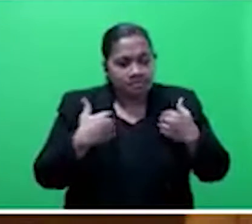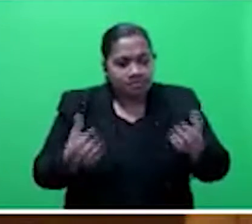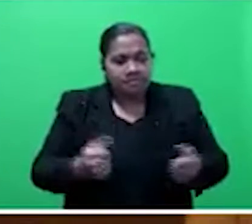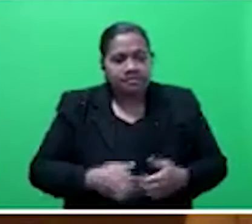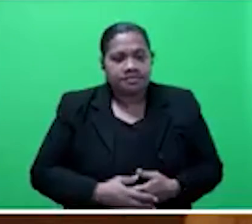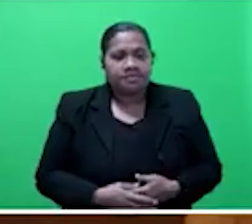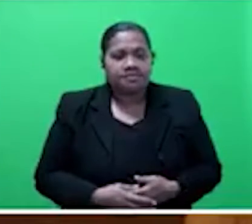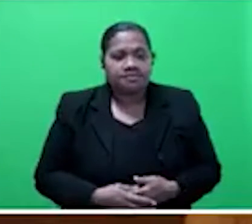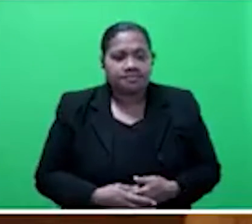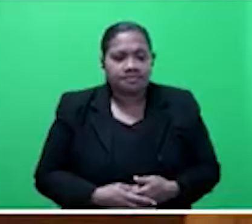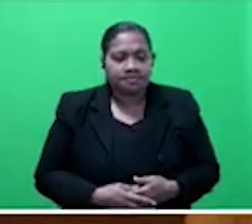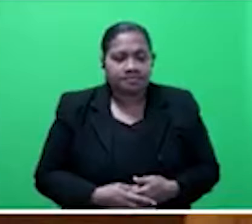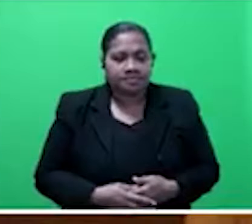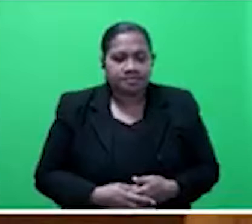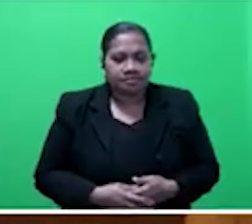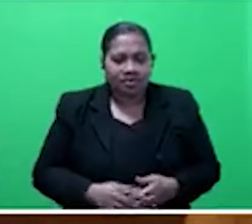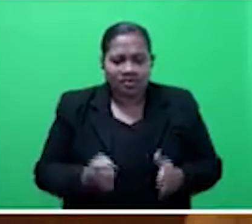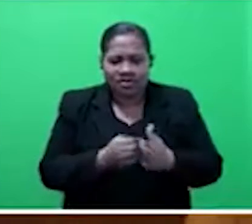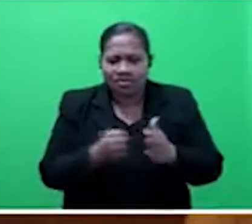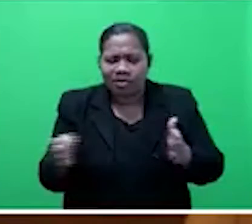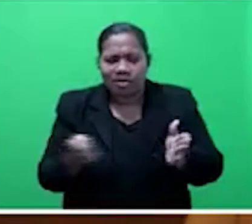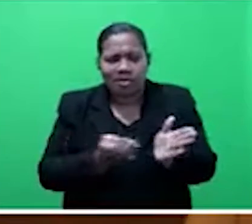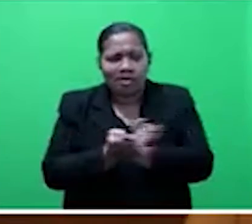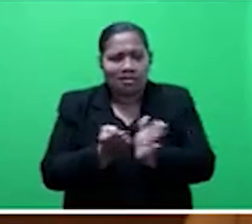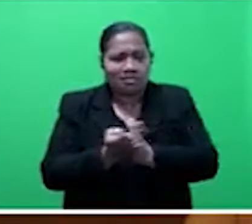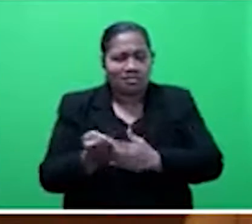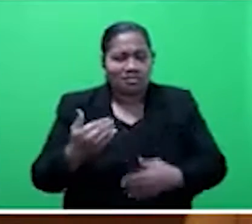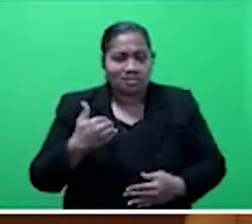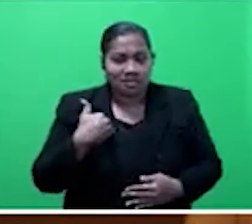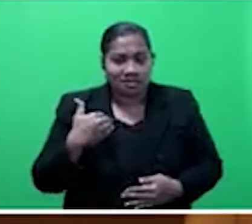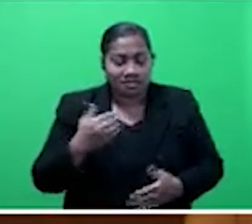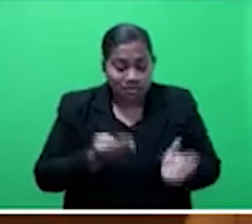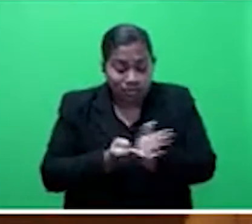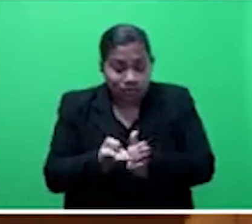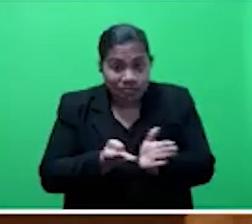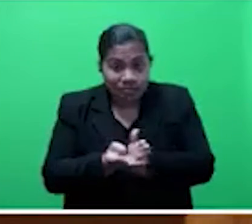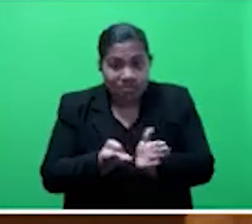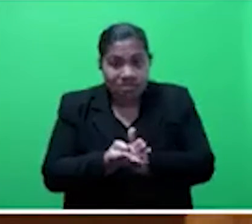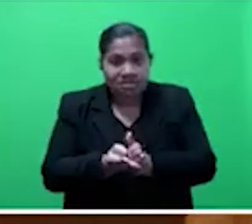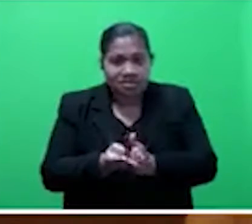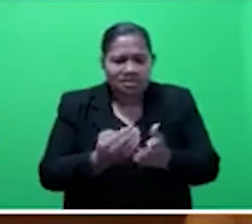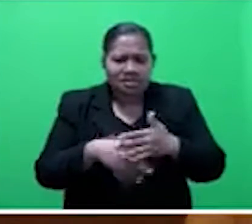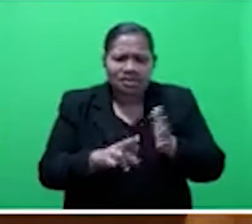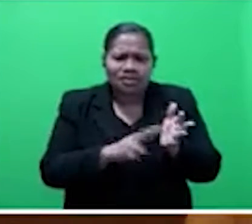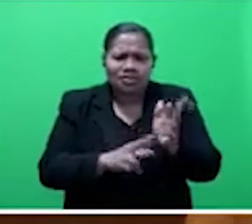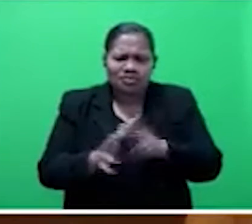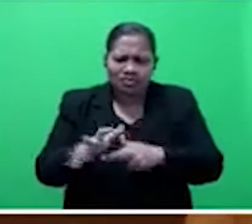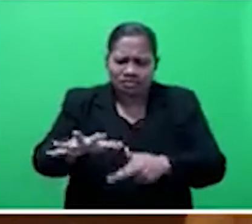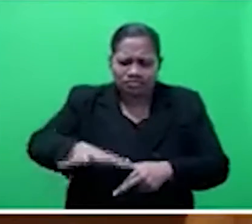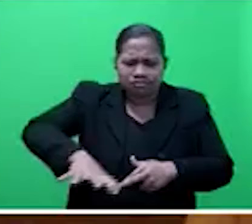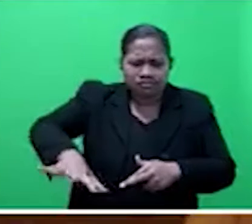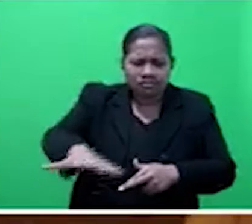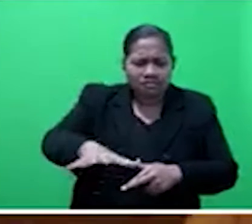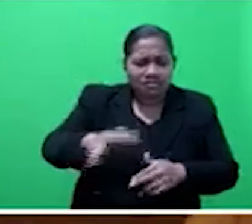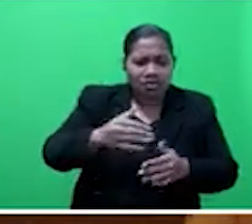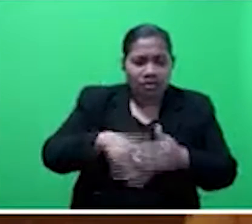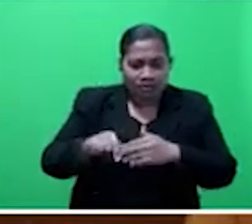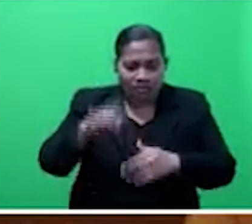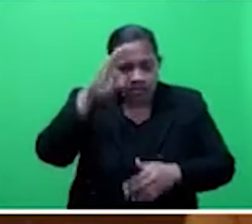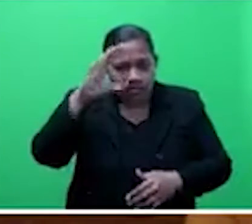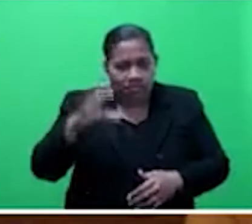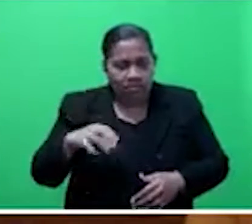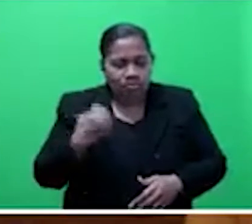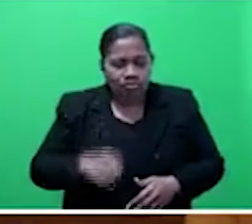and expanding its health services even to the rural, remote corners of this country, so that no one is